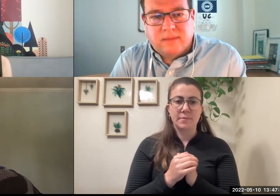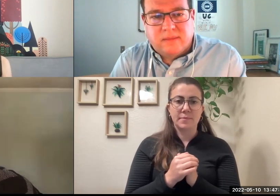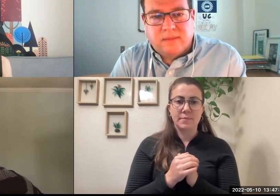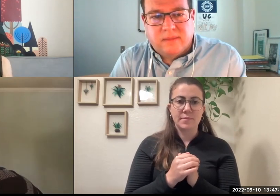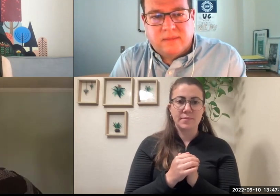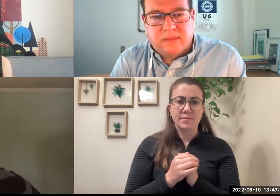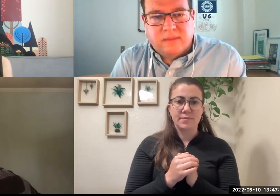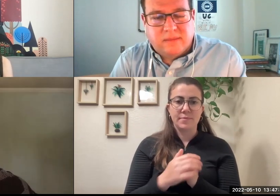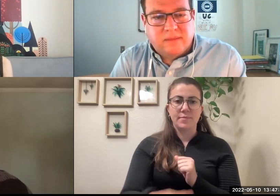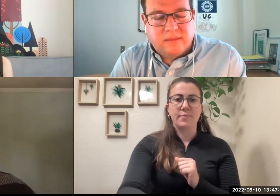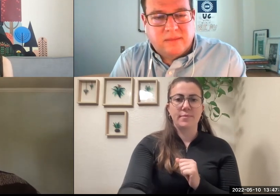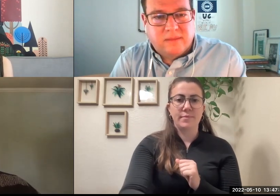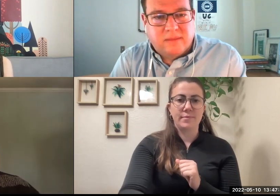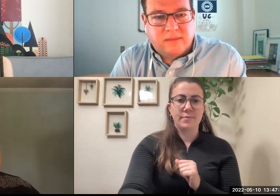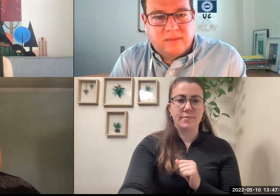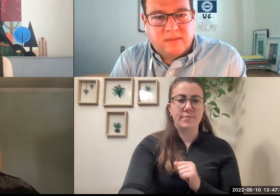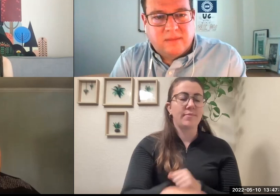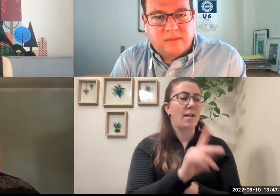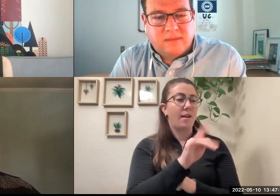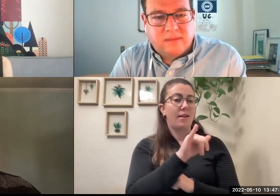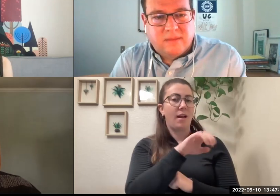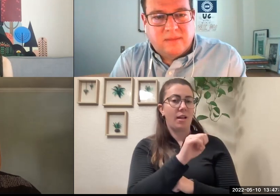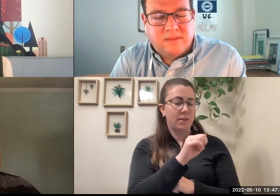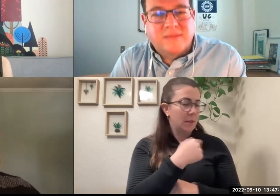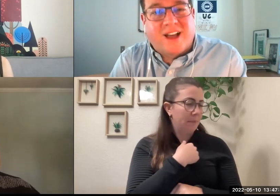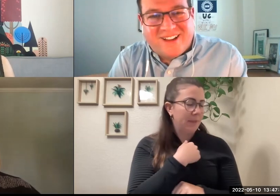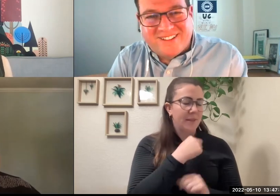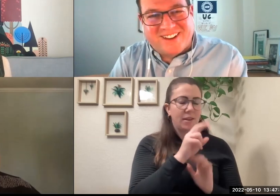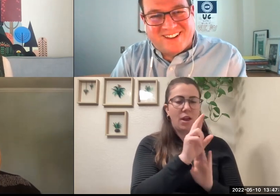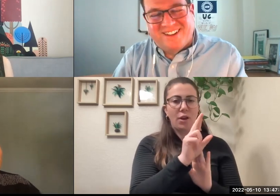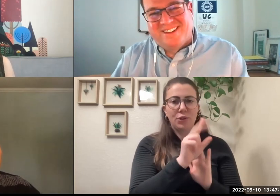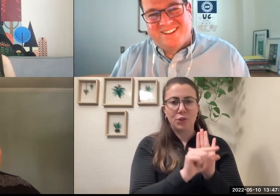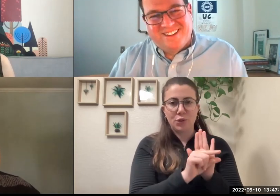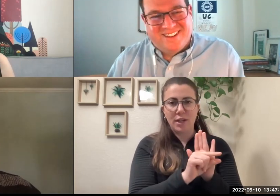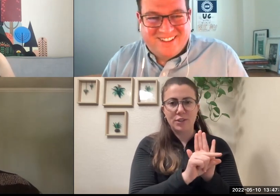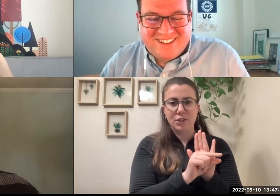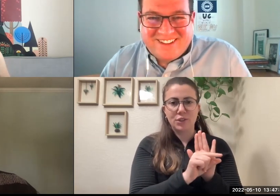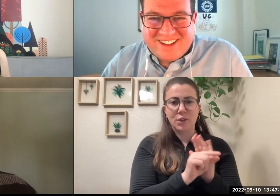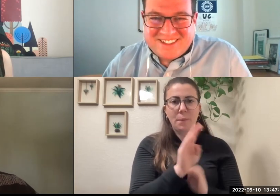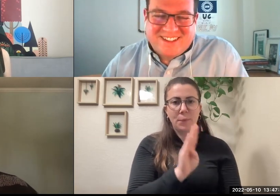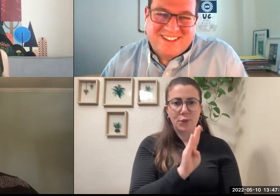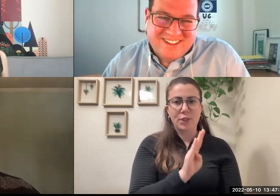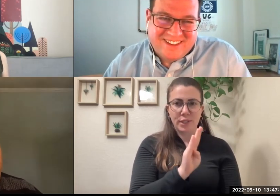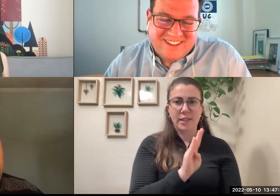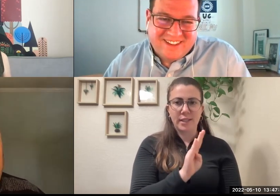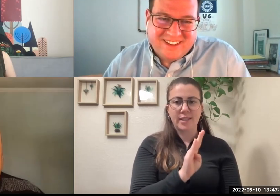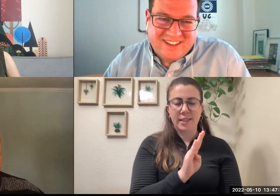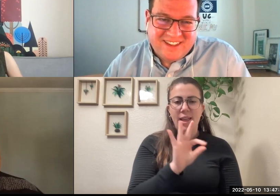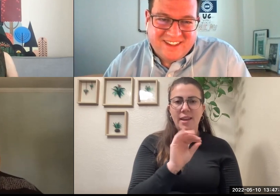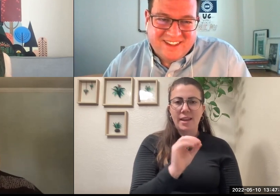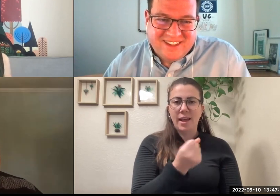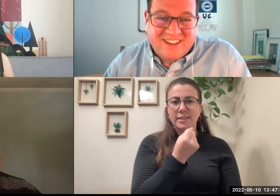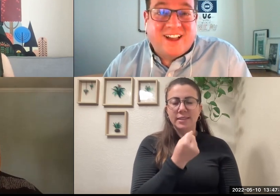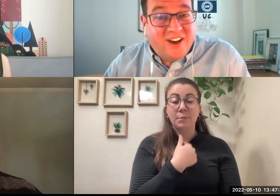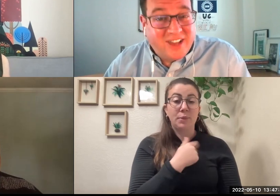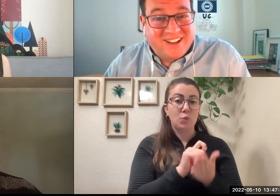As a little aside, I have to say, Christian, I was an undergraduate at Berkeley in the late 90s, nice. And I was a writing tutor,